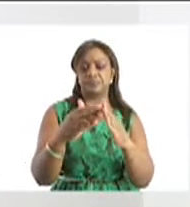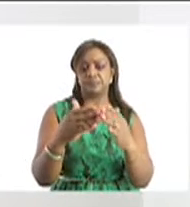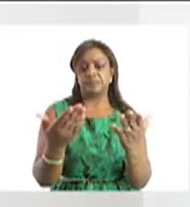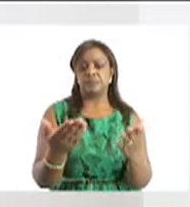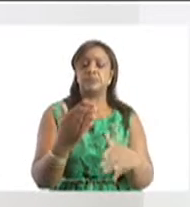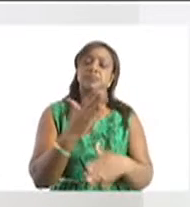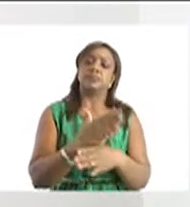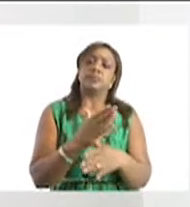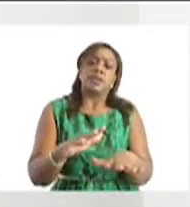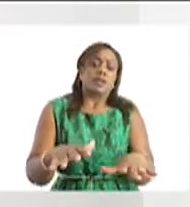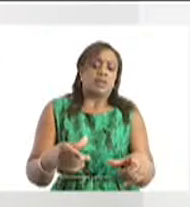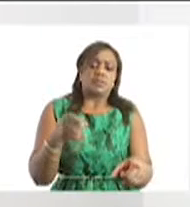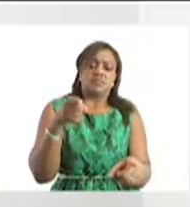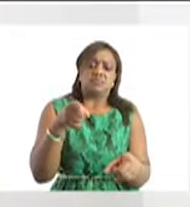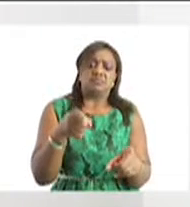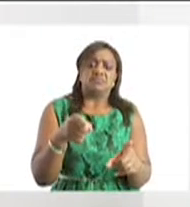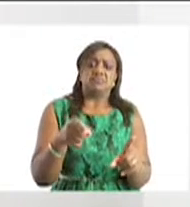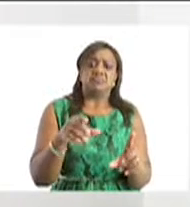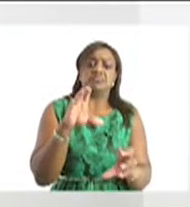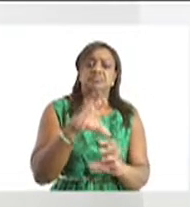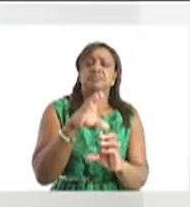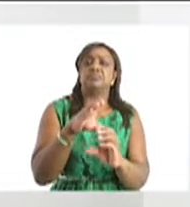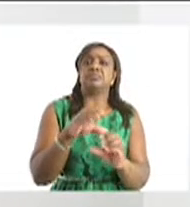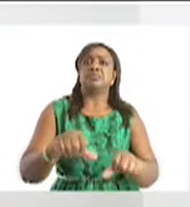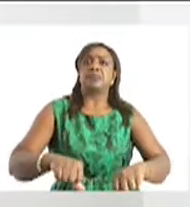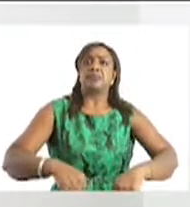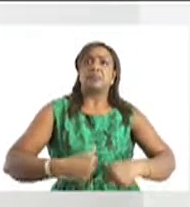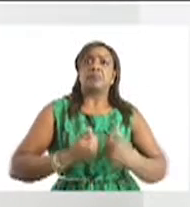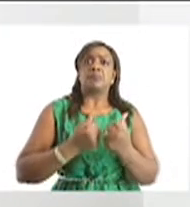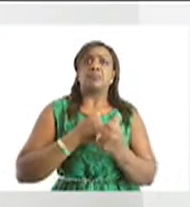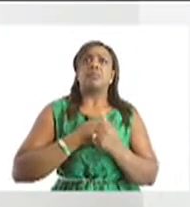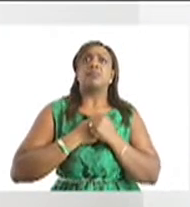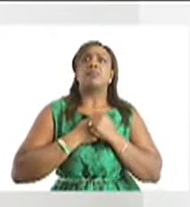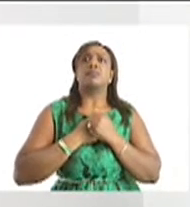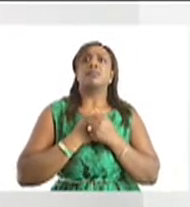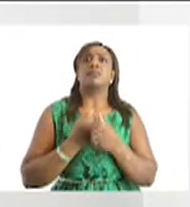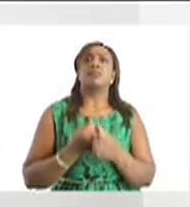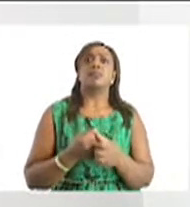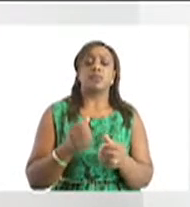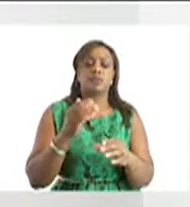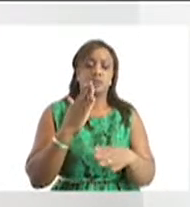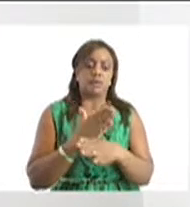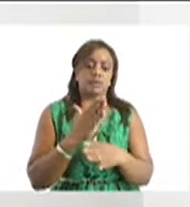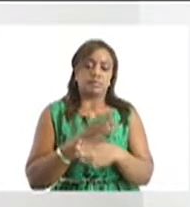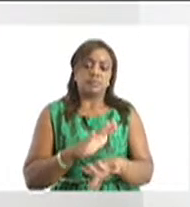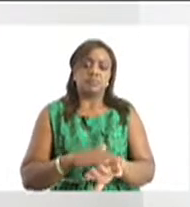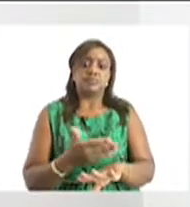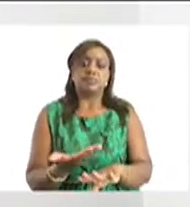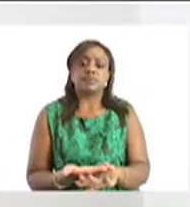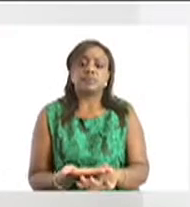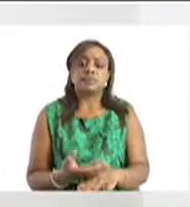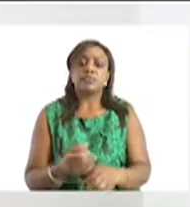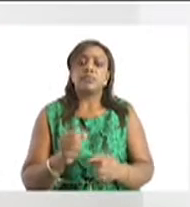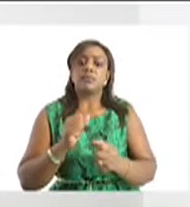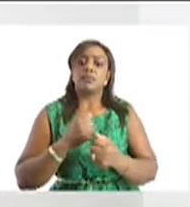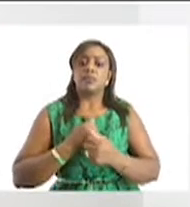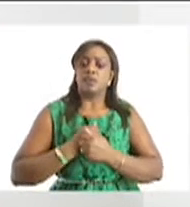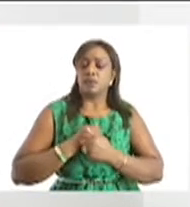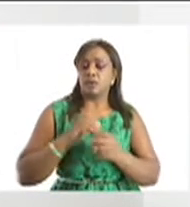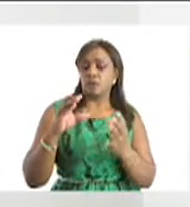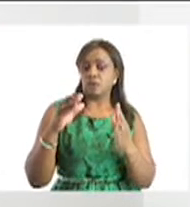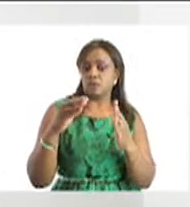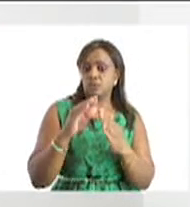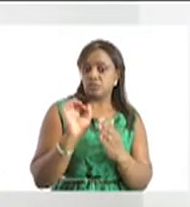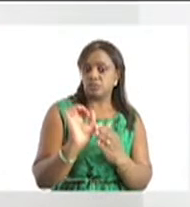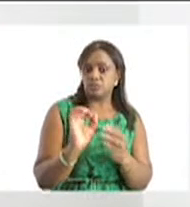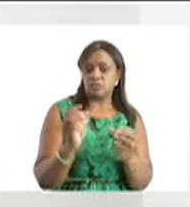things affect our health? Right. Let's start with the job. For instance, if your mommy at home doesn't have a job and you